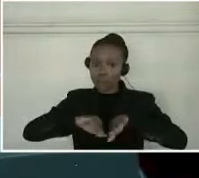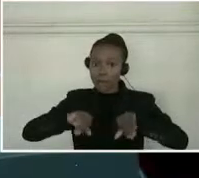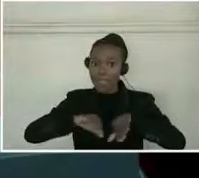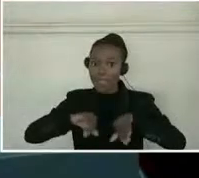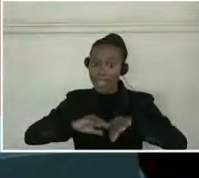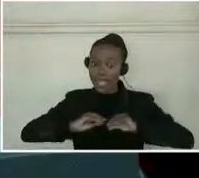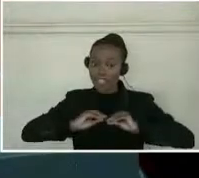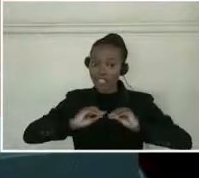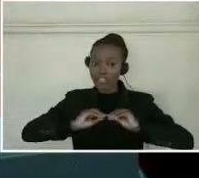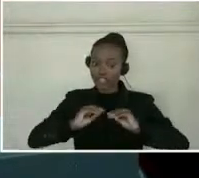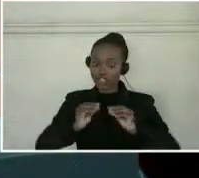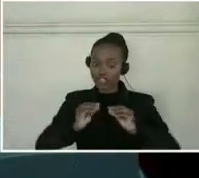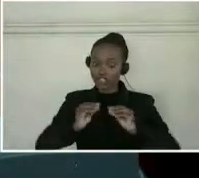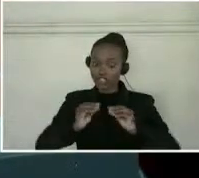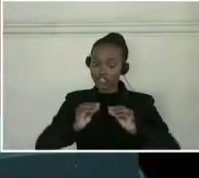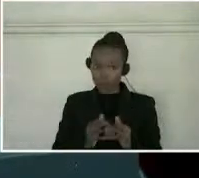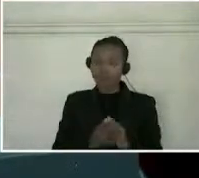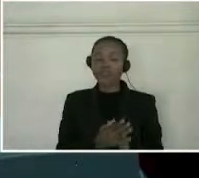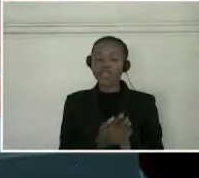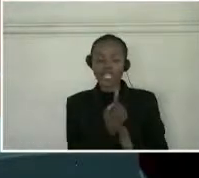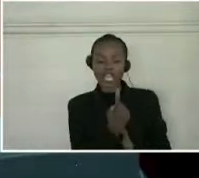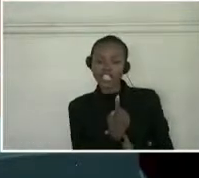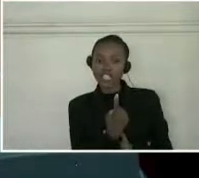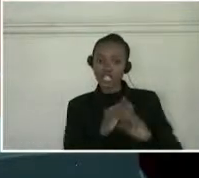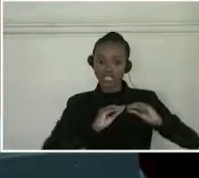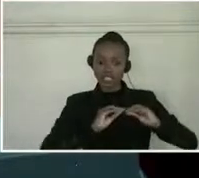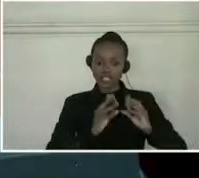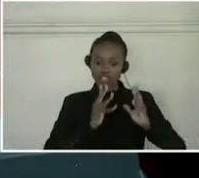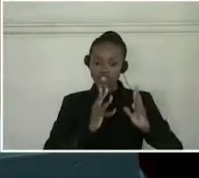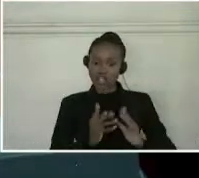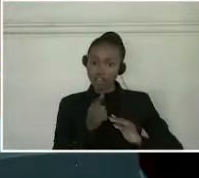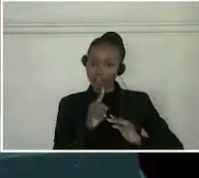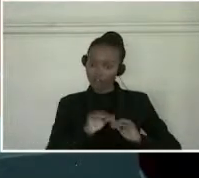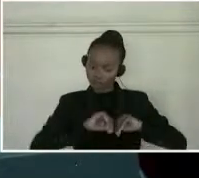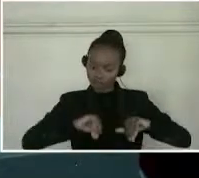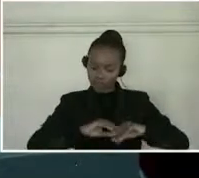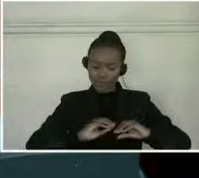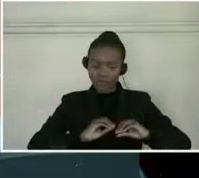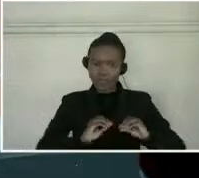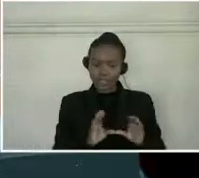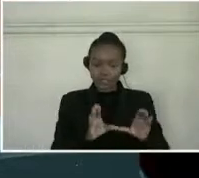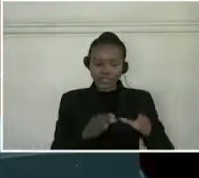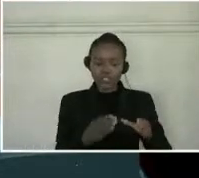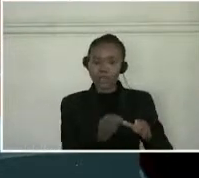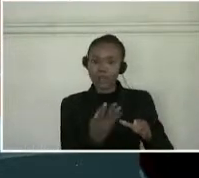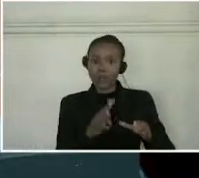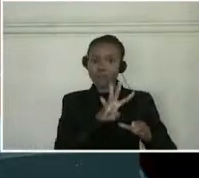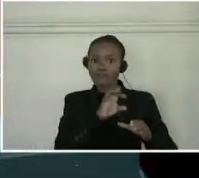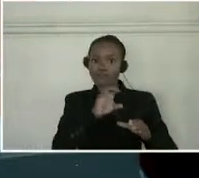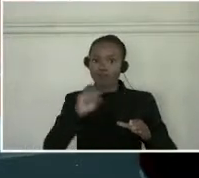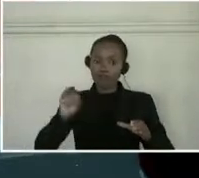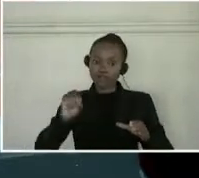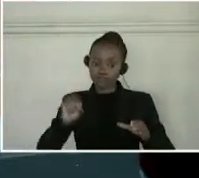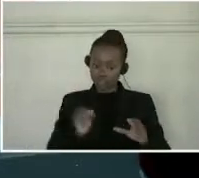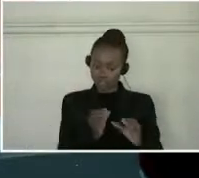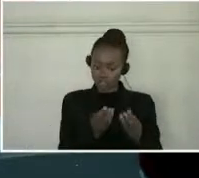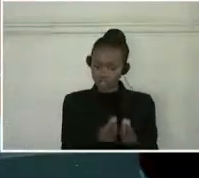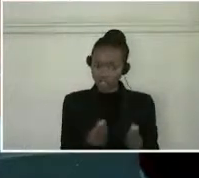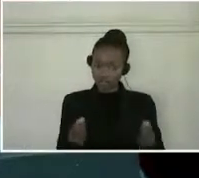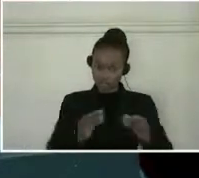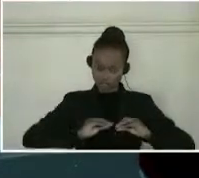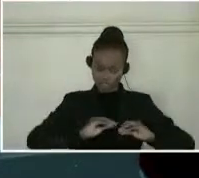instructor will teach 400 children to swim a year and we will could